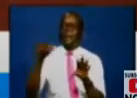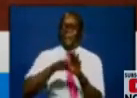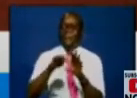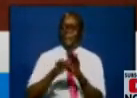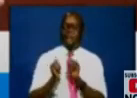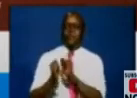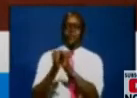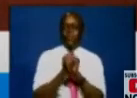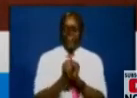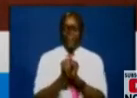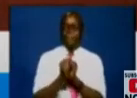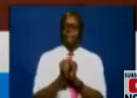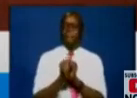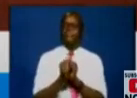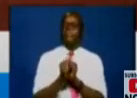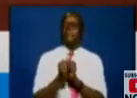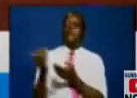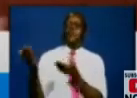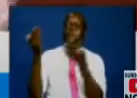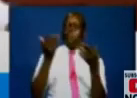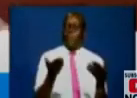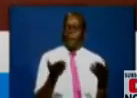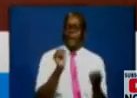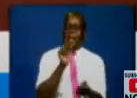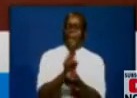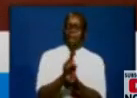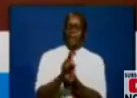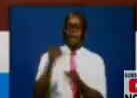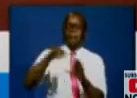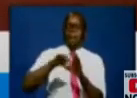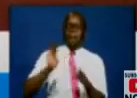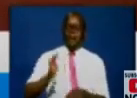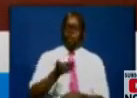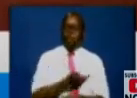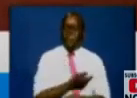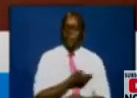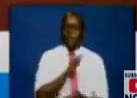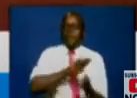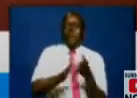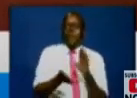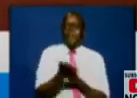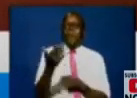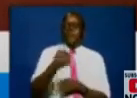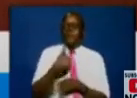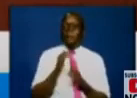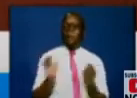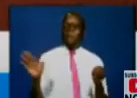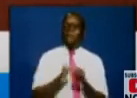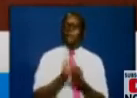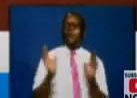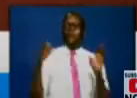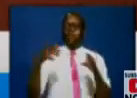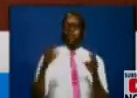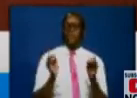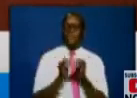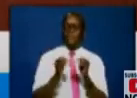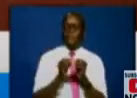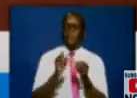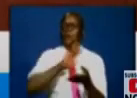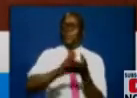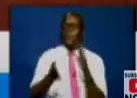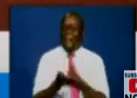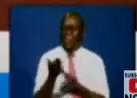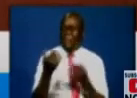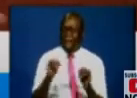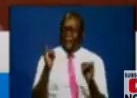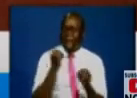together and put together an 11 member committee without holding a kamkunji of any sort, without actually